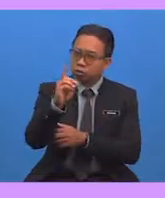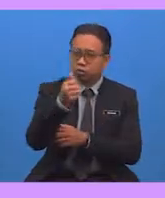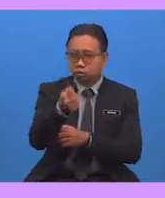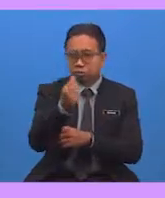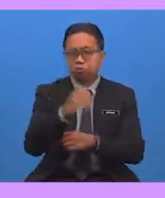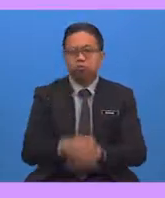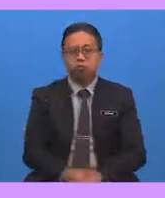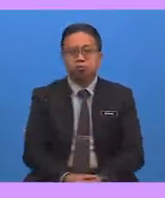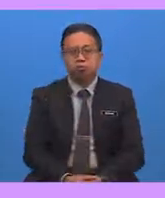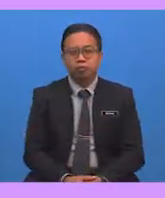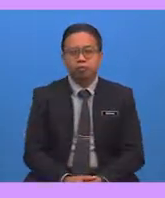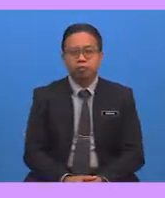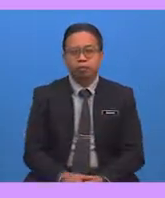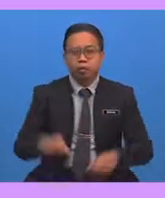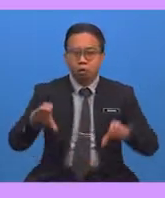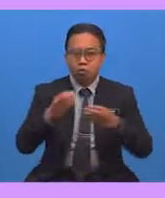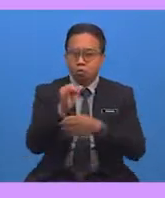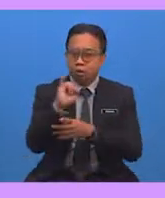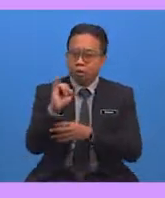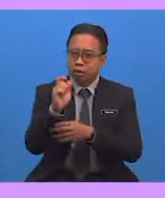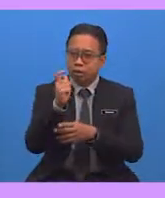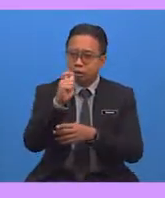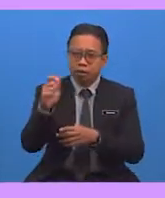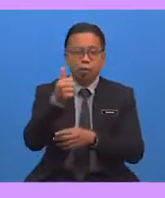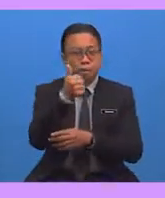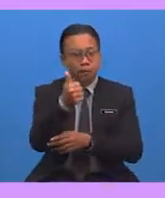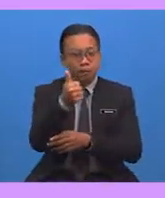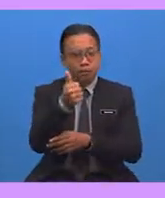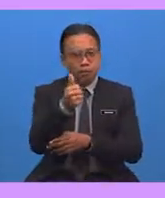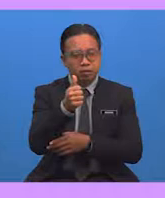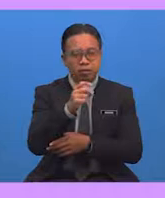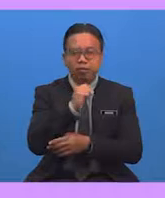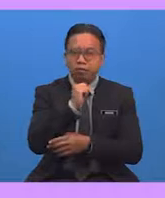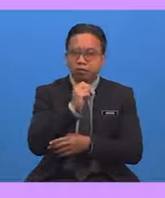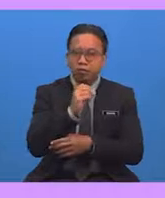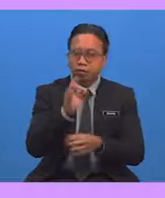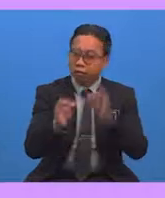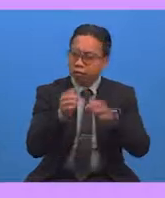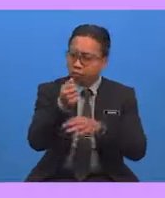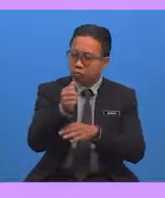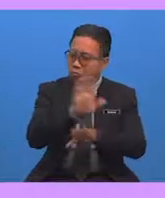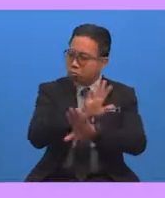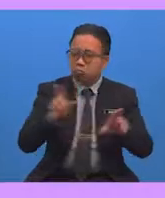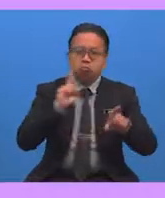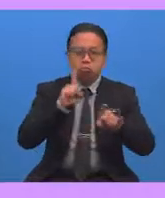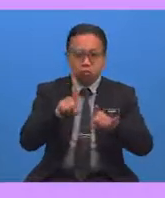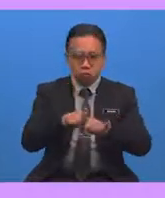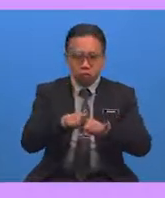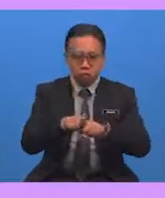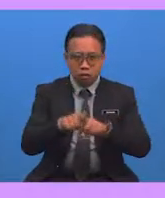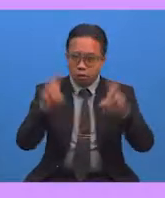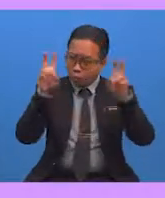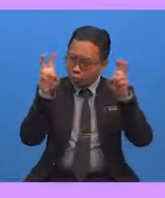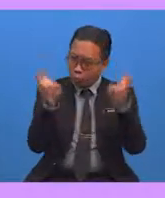the best, it's about doing the best. If you disagree, and if you agree, you may quote, a